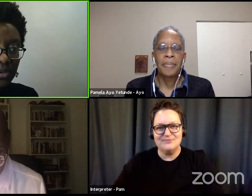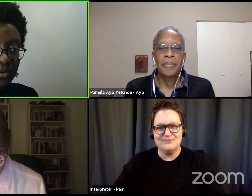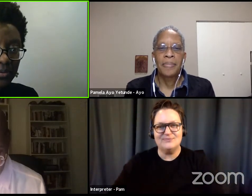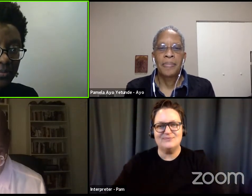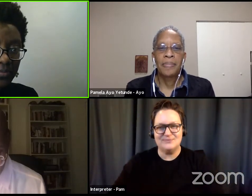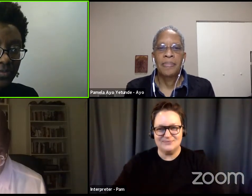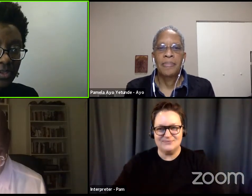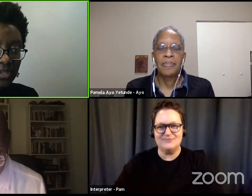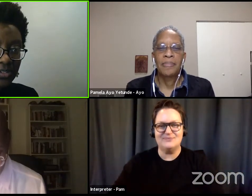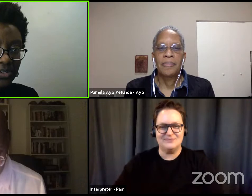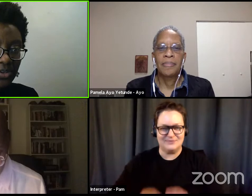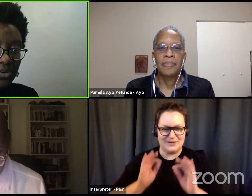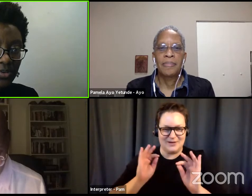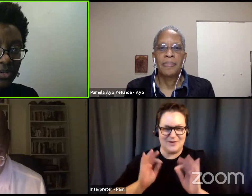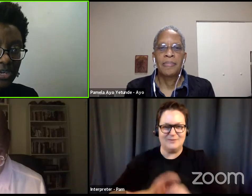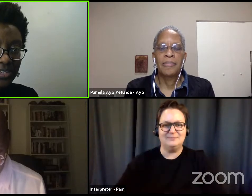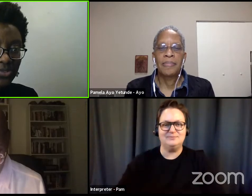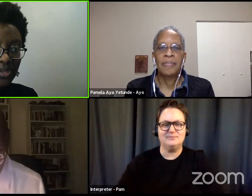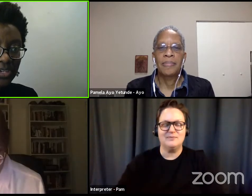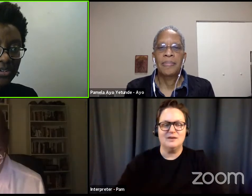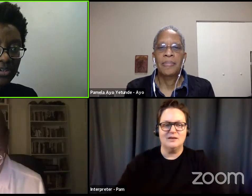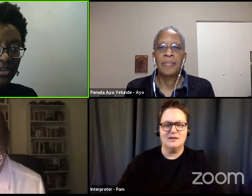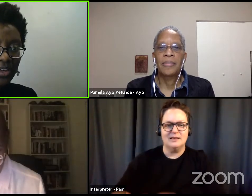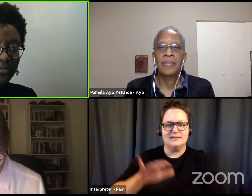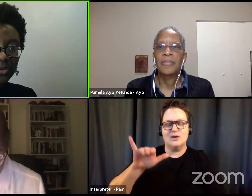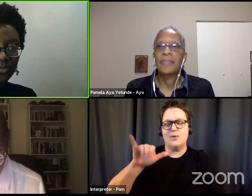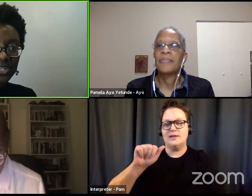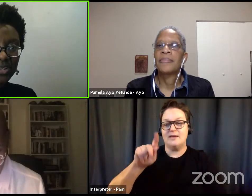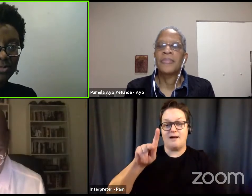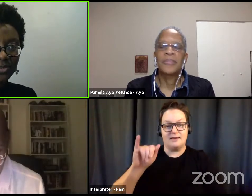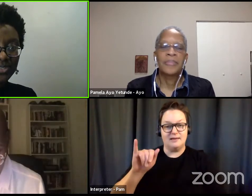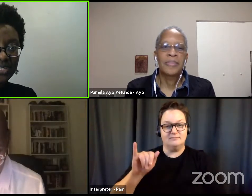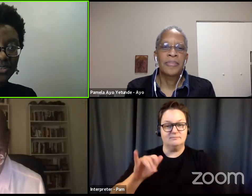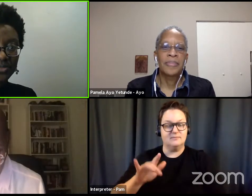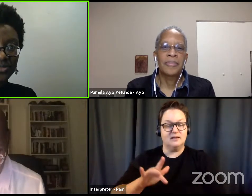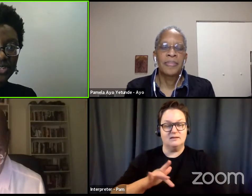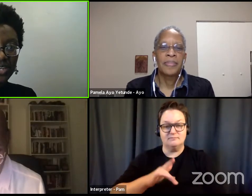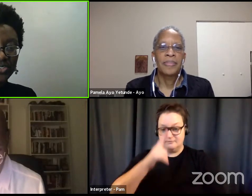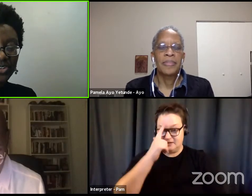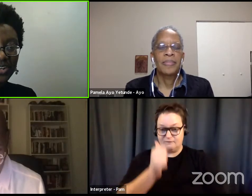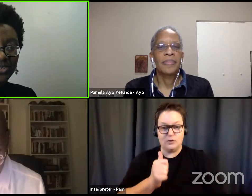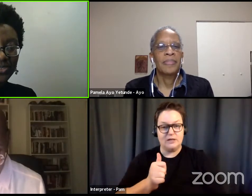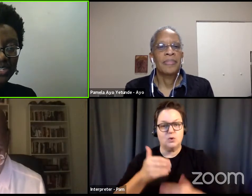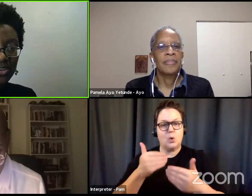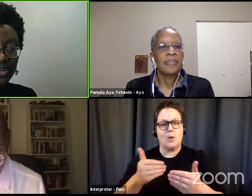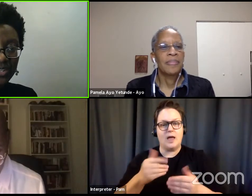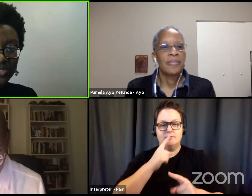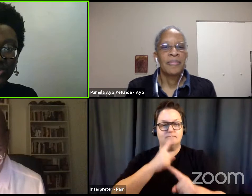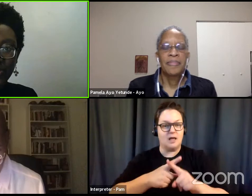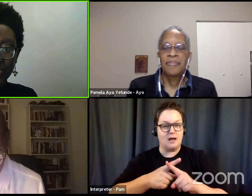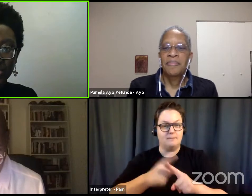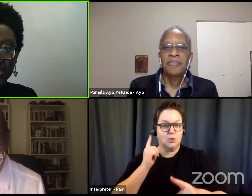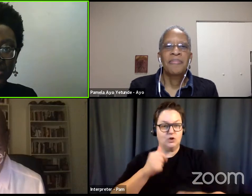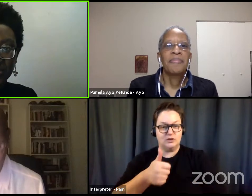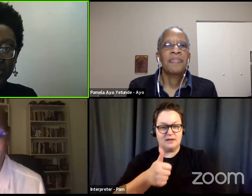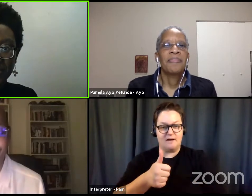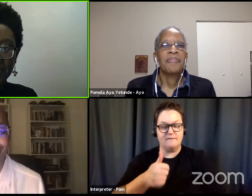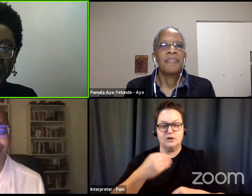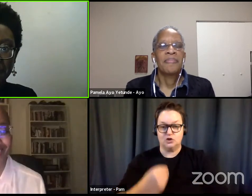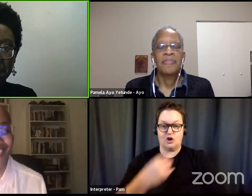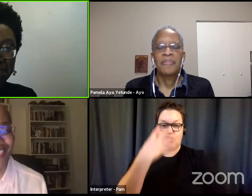Here we go. So Yaki, you can feel free to unmute yourself and turn on your video and ask your